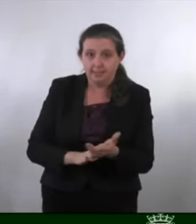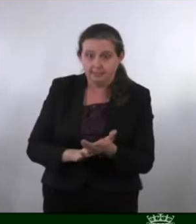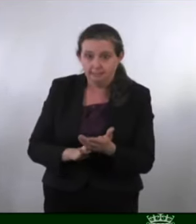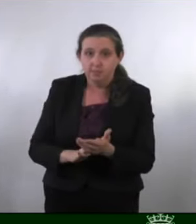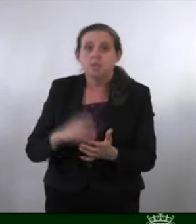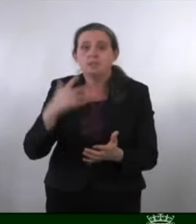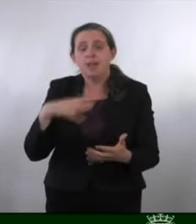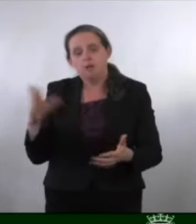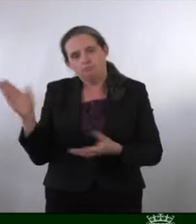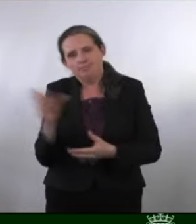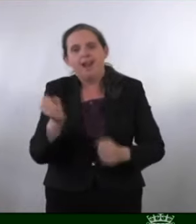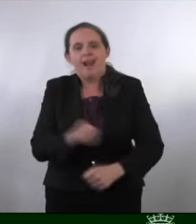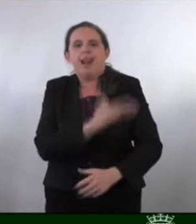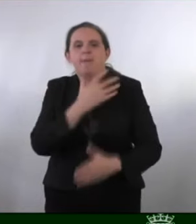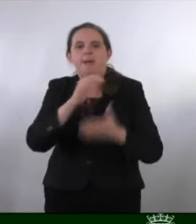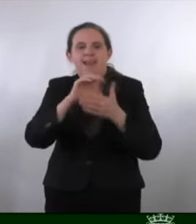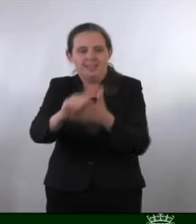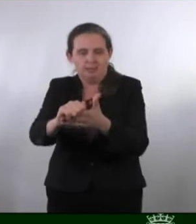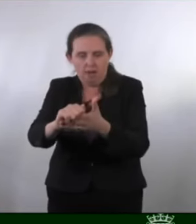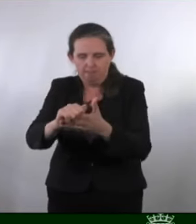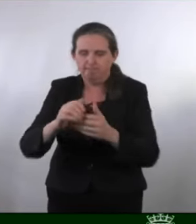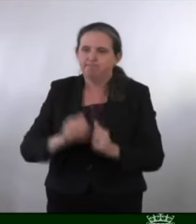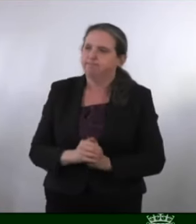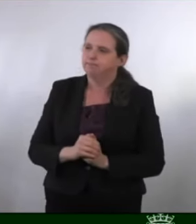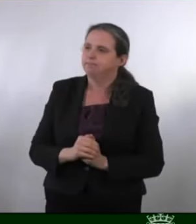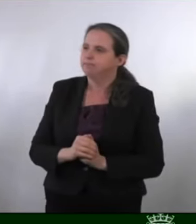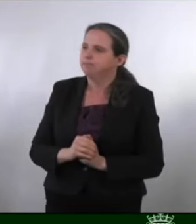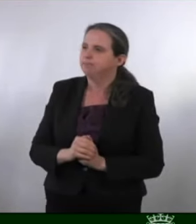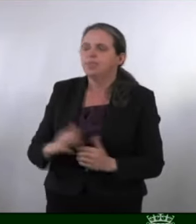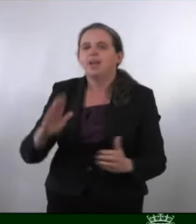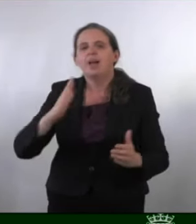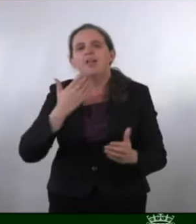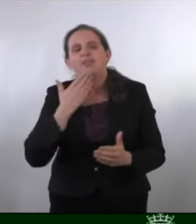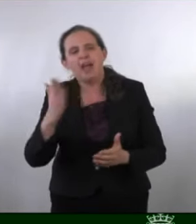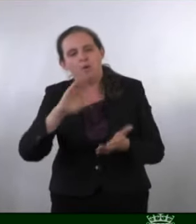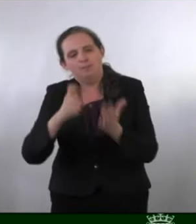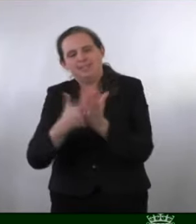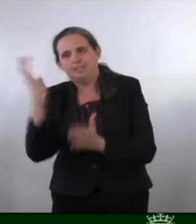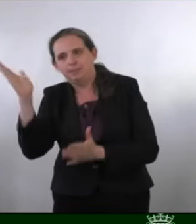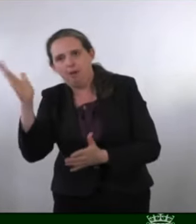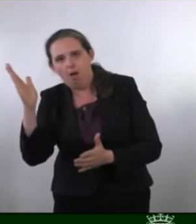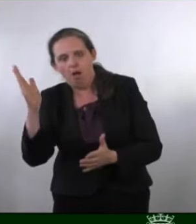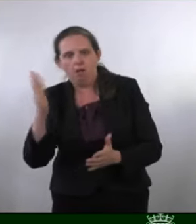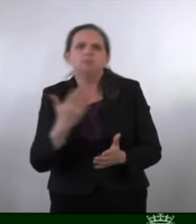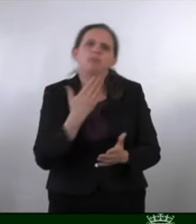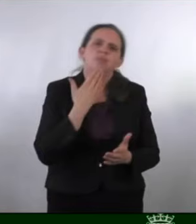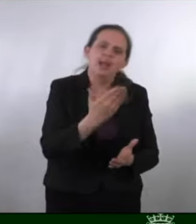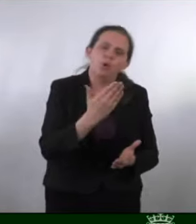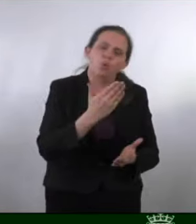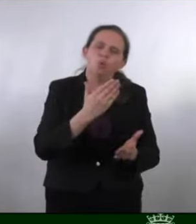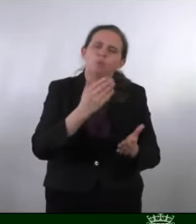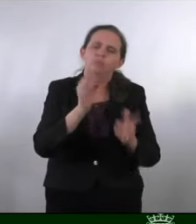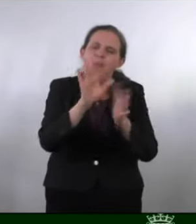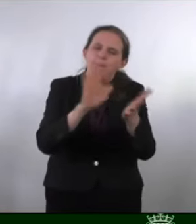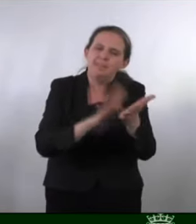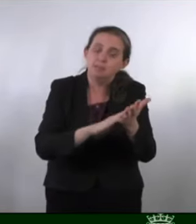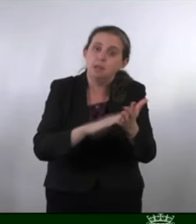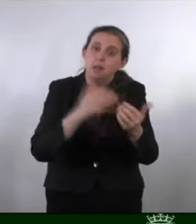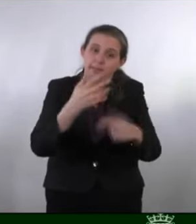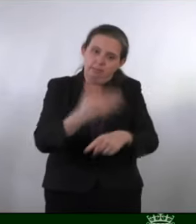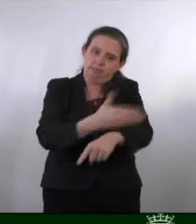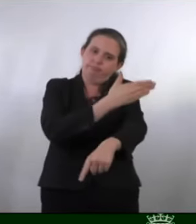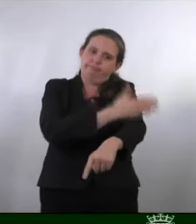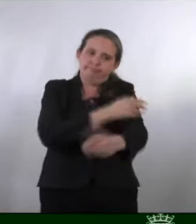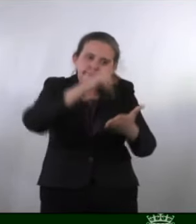Keir Starmer. Thank you, Mr. Speaker. Can I thank the Prime Minister for advance sight of his statement and for his telephone